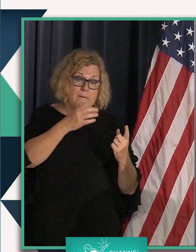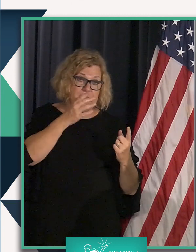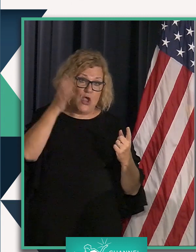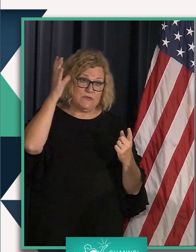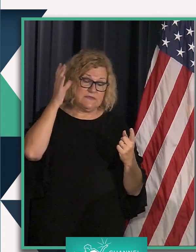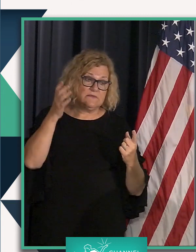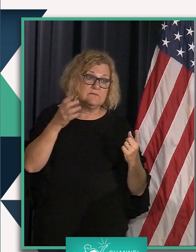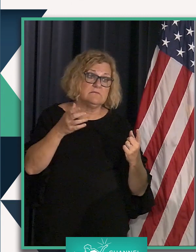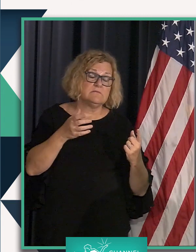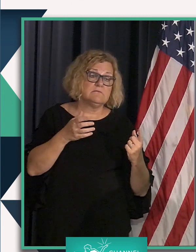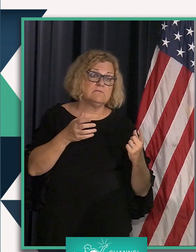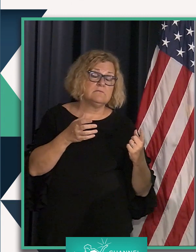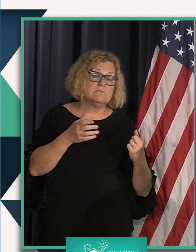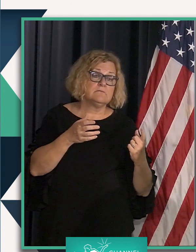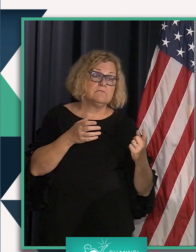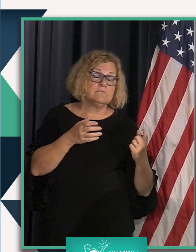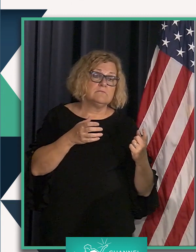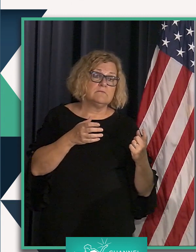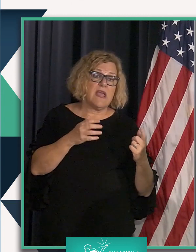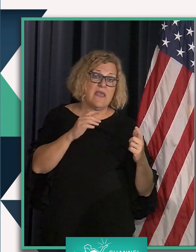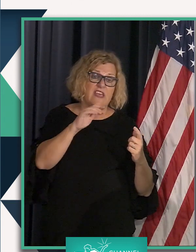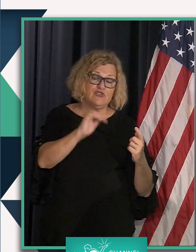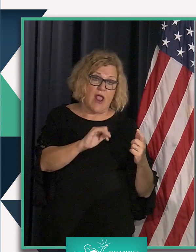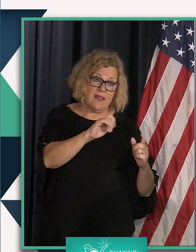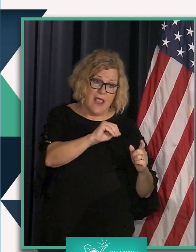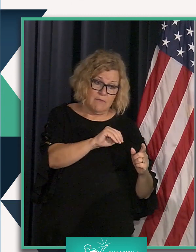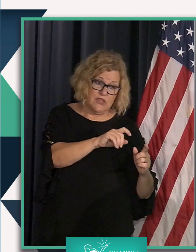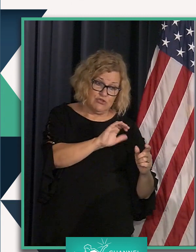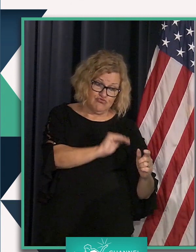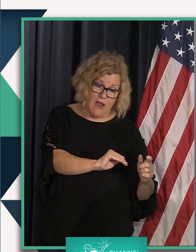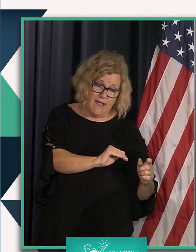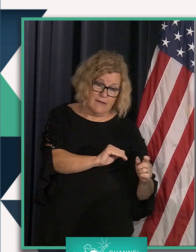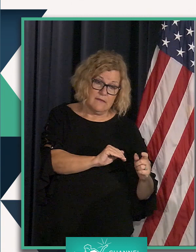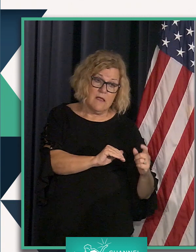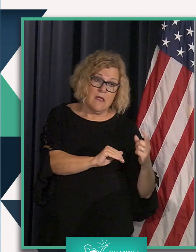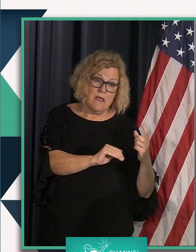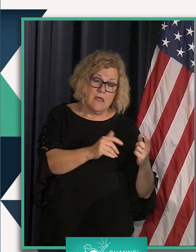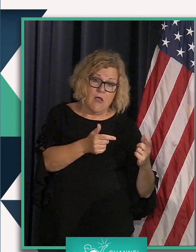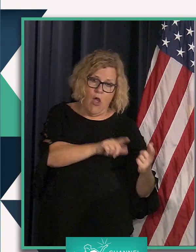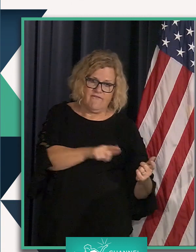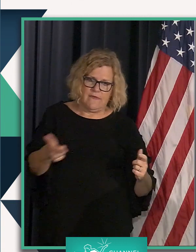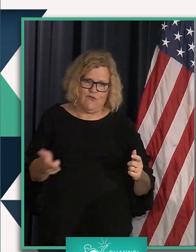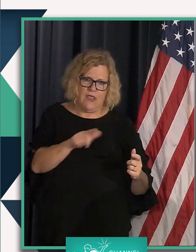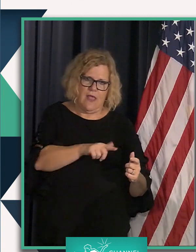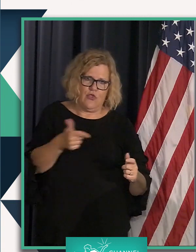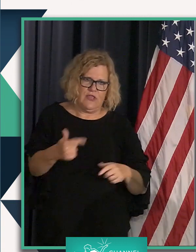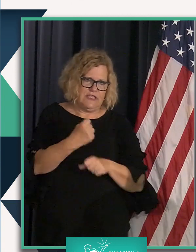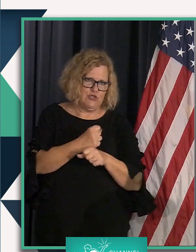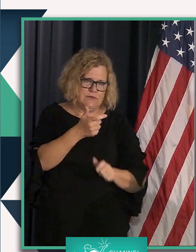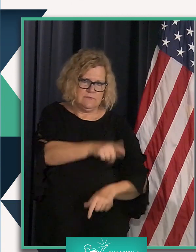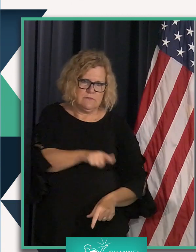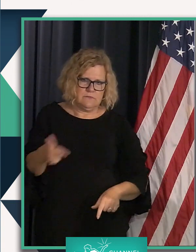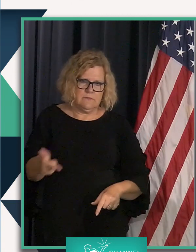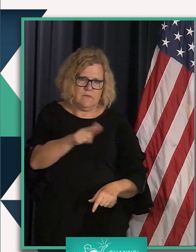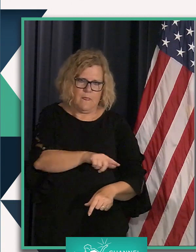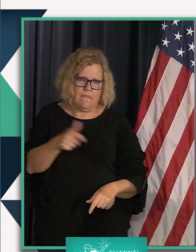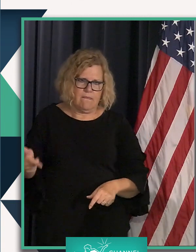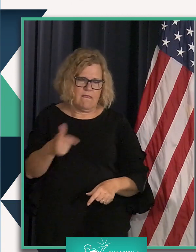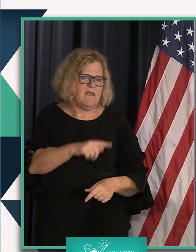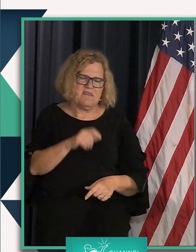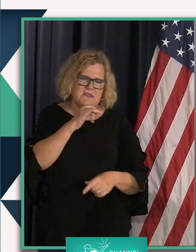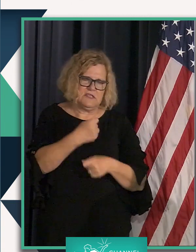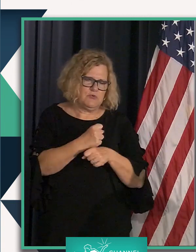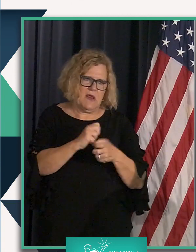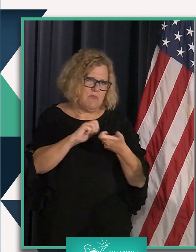parents have the child, claim the child as a dependent on off years. Yeah. So they just go back and forth, so it wouldn't create